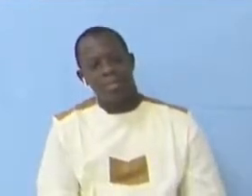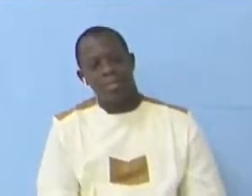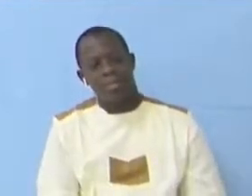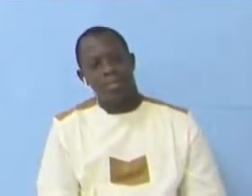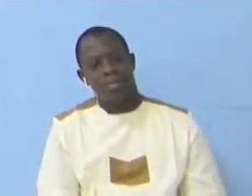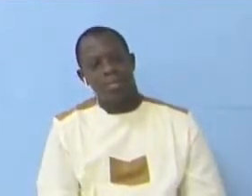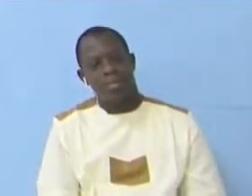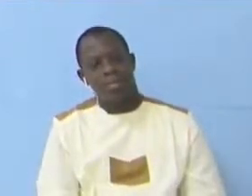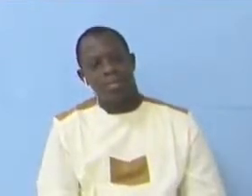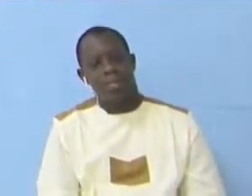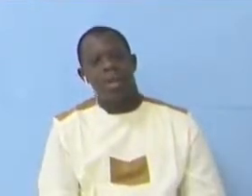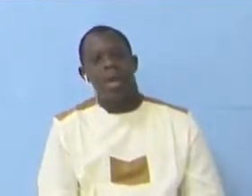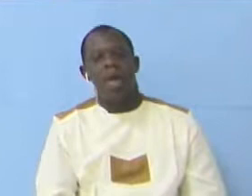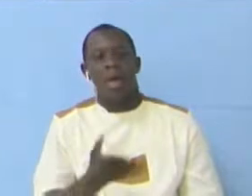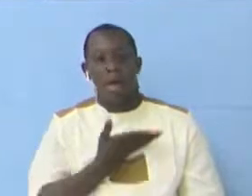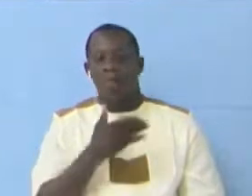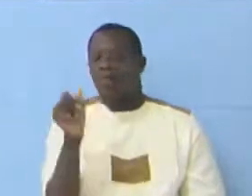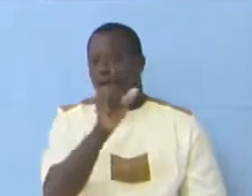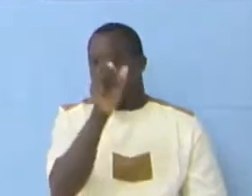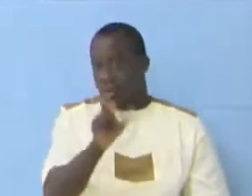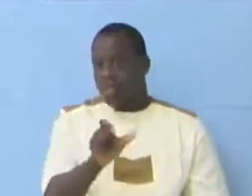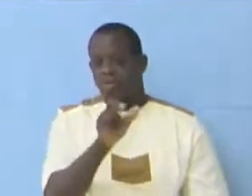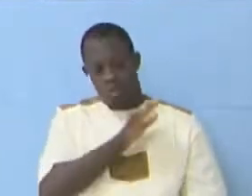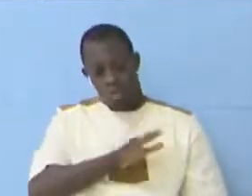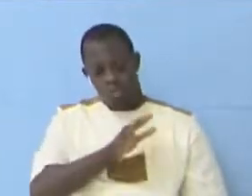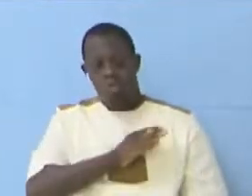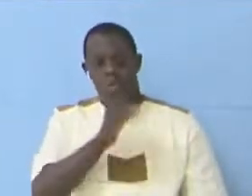Asante Isaac, Ghanaian.